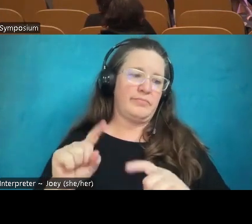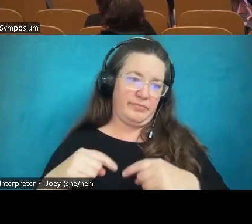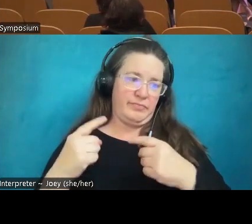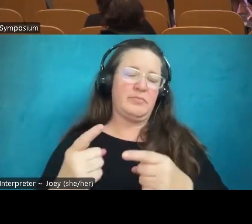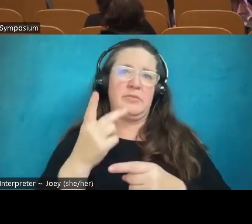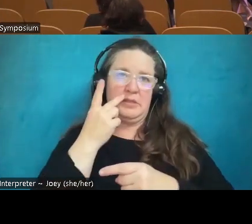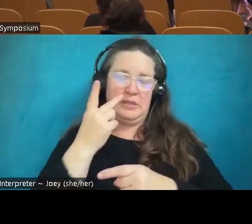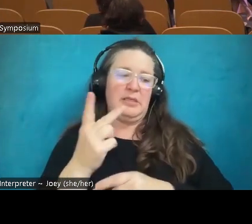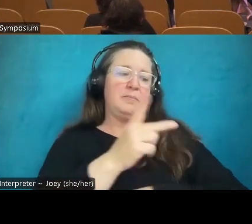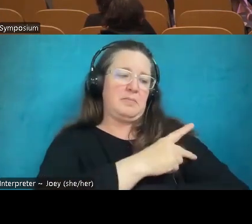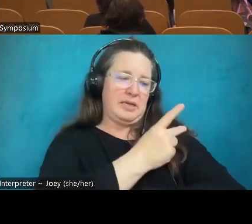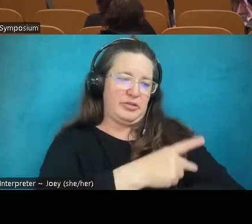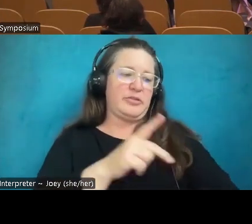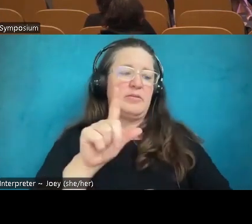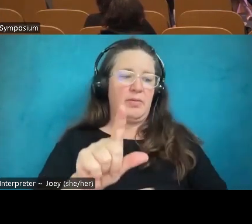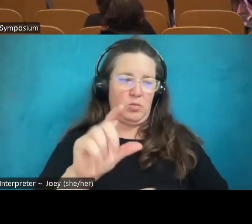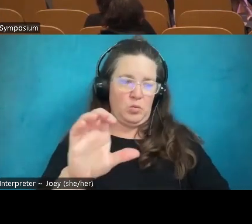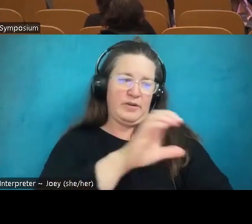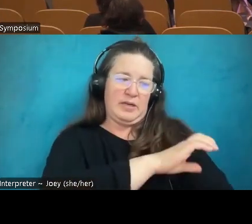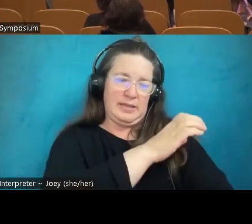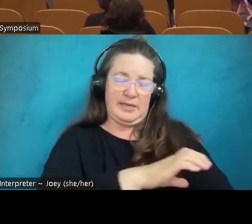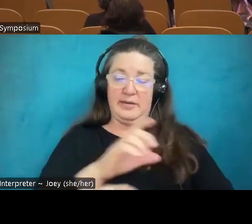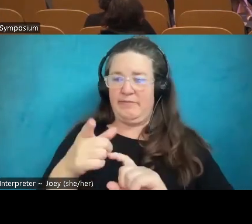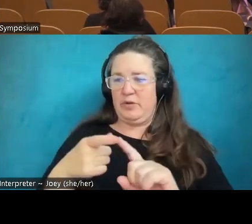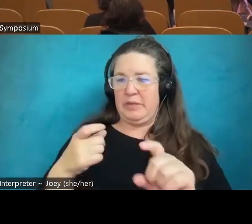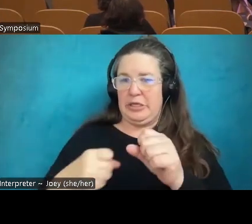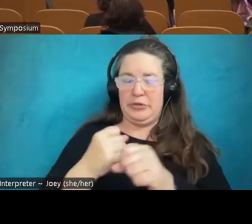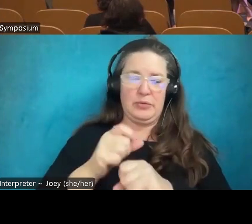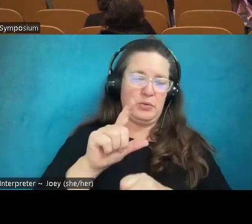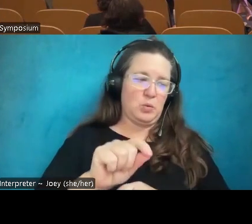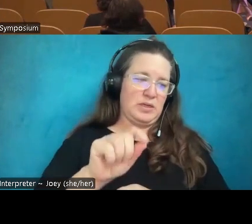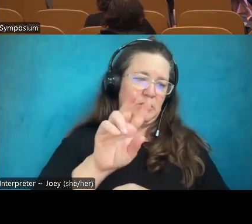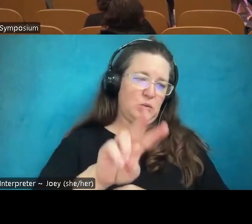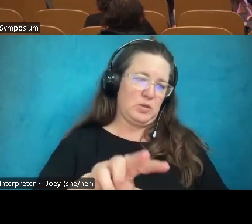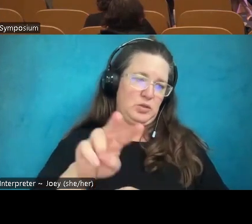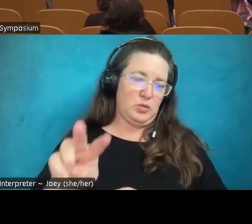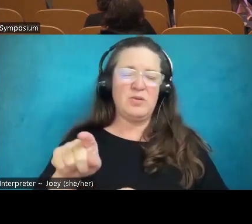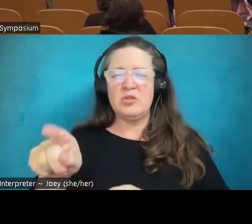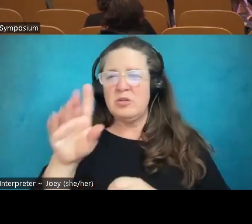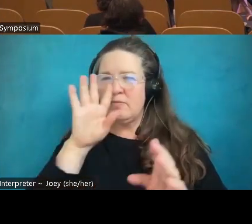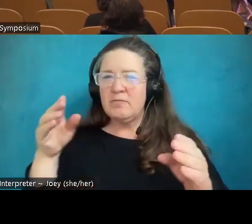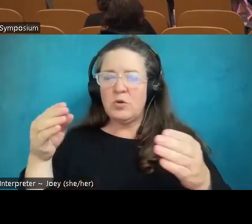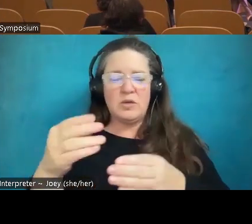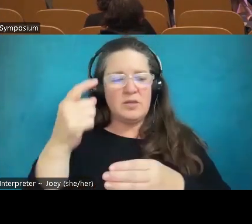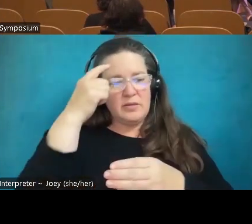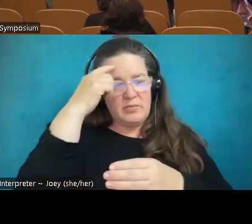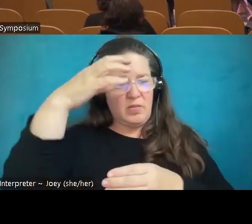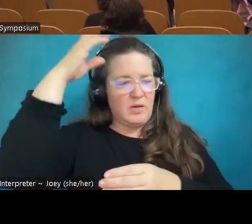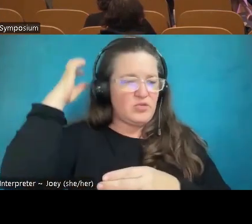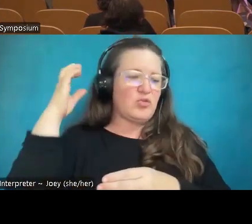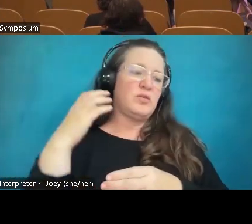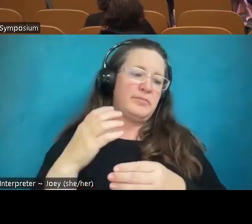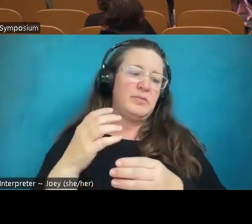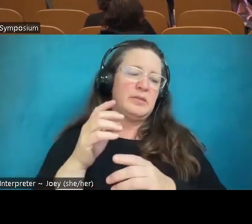from neurological conditions, including spinal cord injury and sequelae of COVID-19 infection.